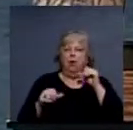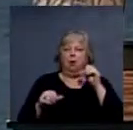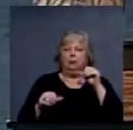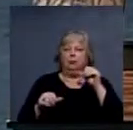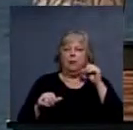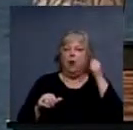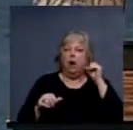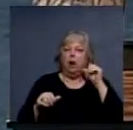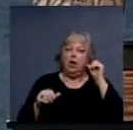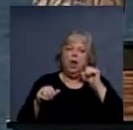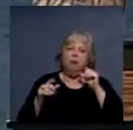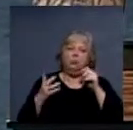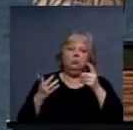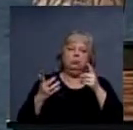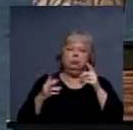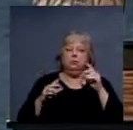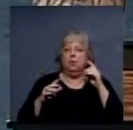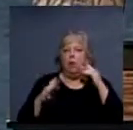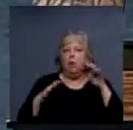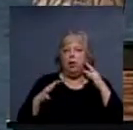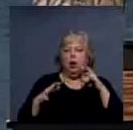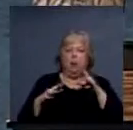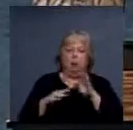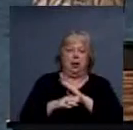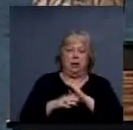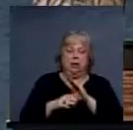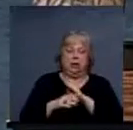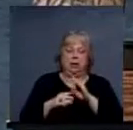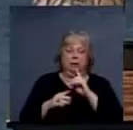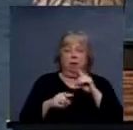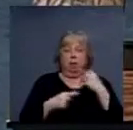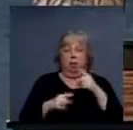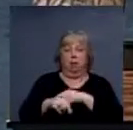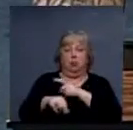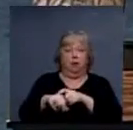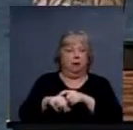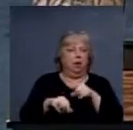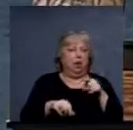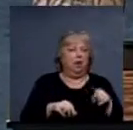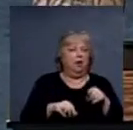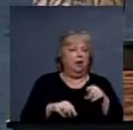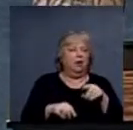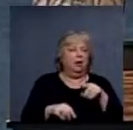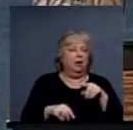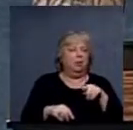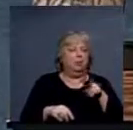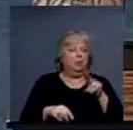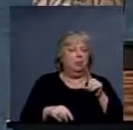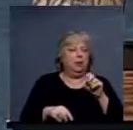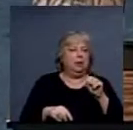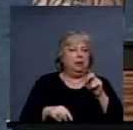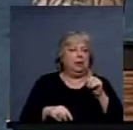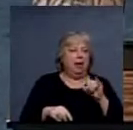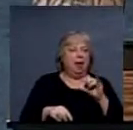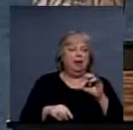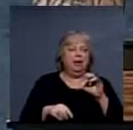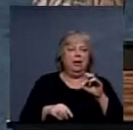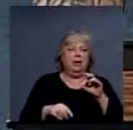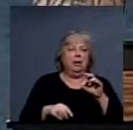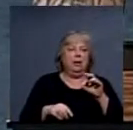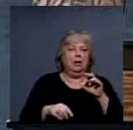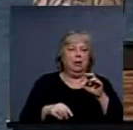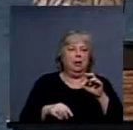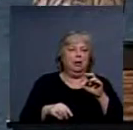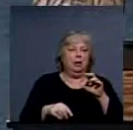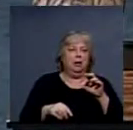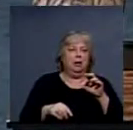of time, and I was at Pulaski County Humane Society. There was a little black dog. That little black dog barked over 105